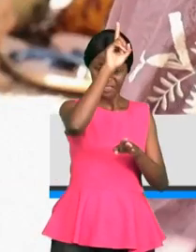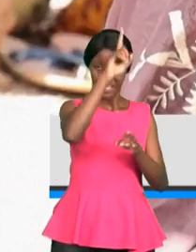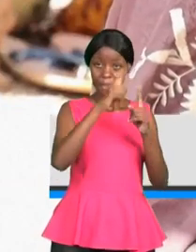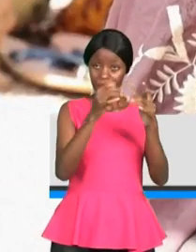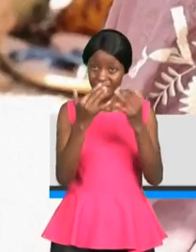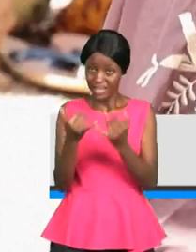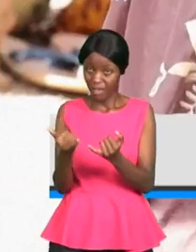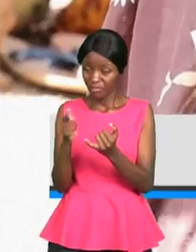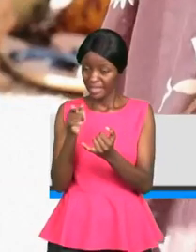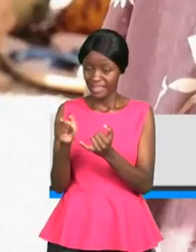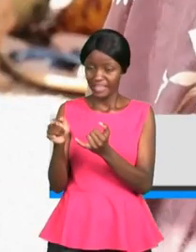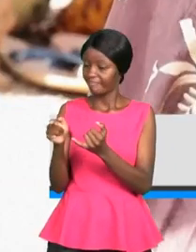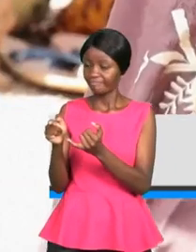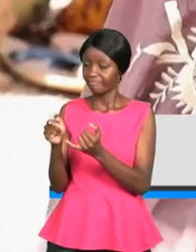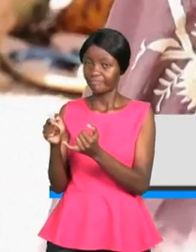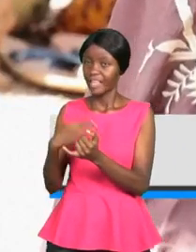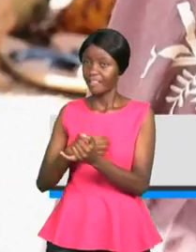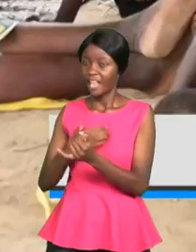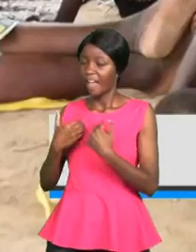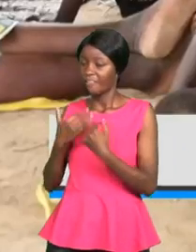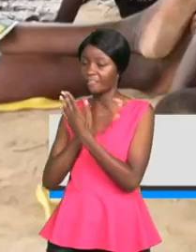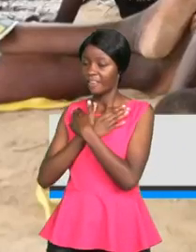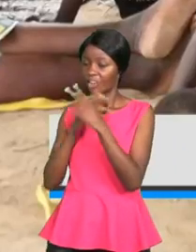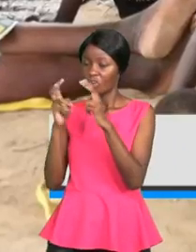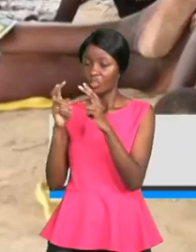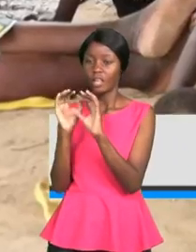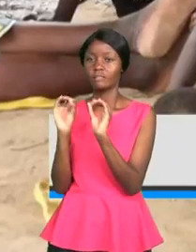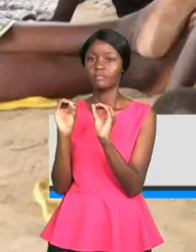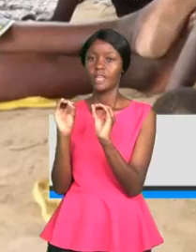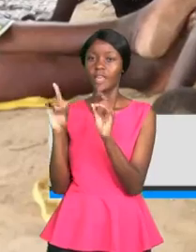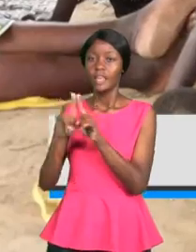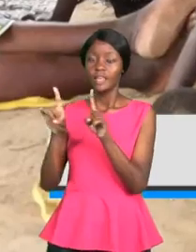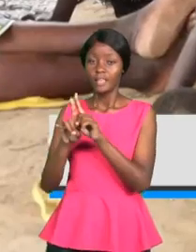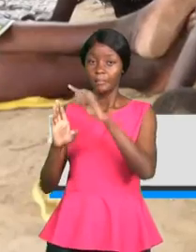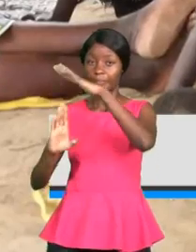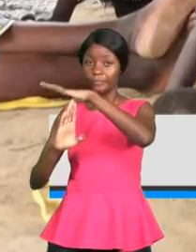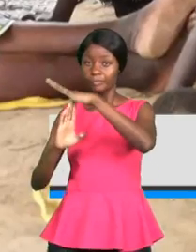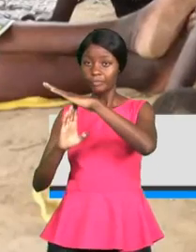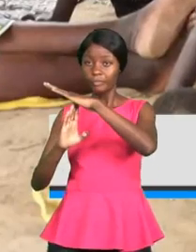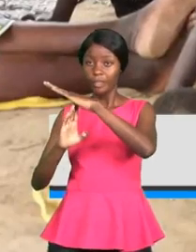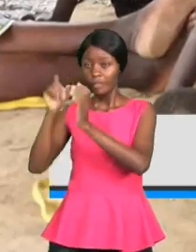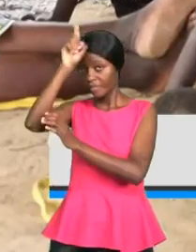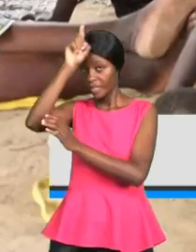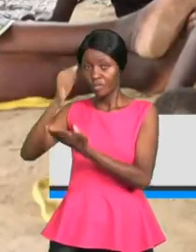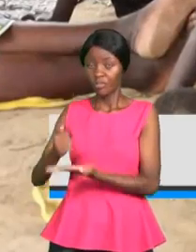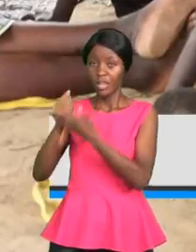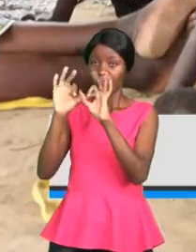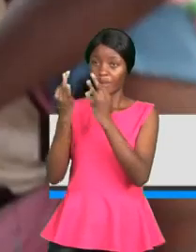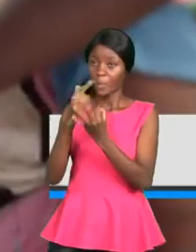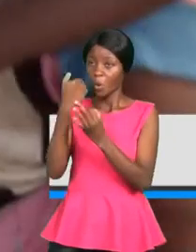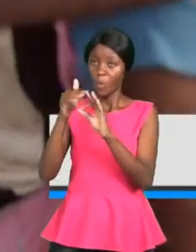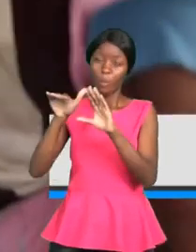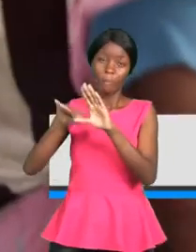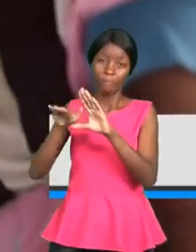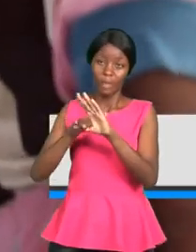this alien landscape, the family has no friend or contacts. The head of the village has appointed a tutor to help the family, who are members of the